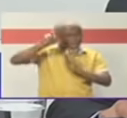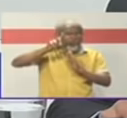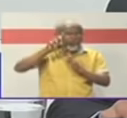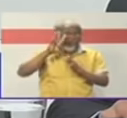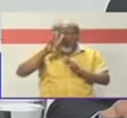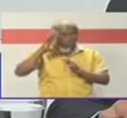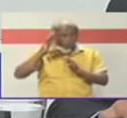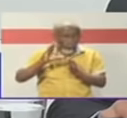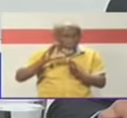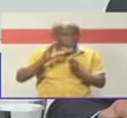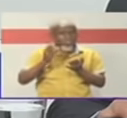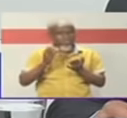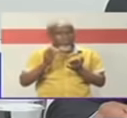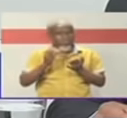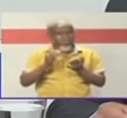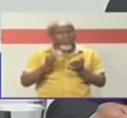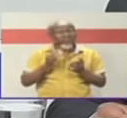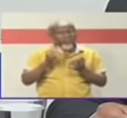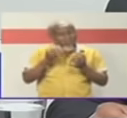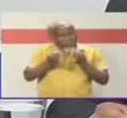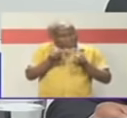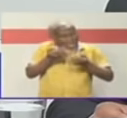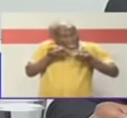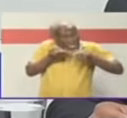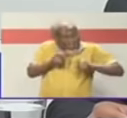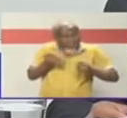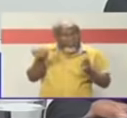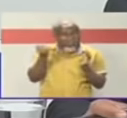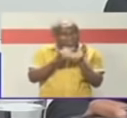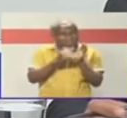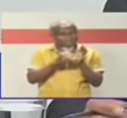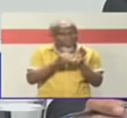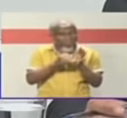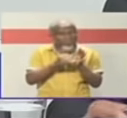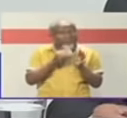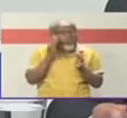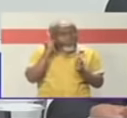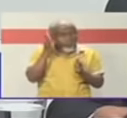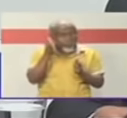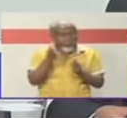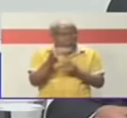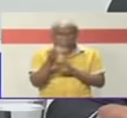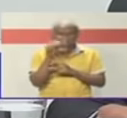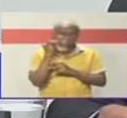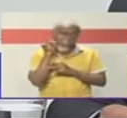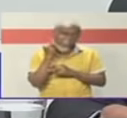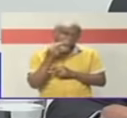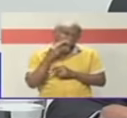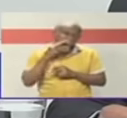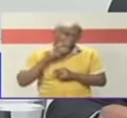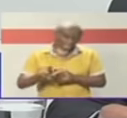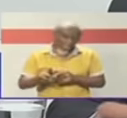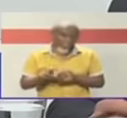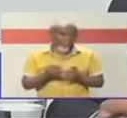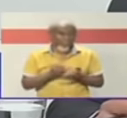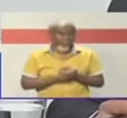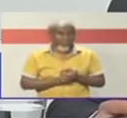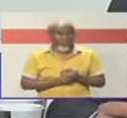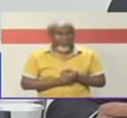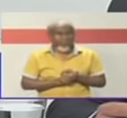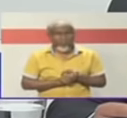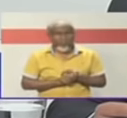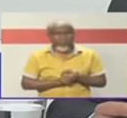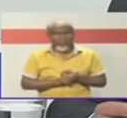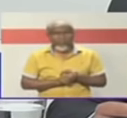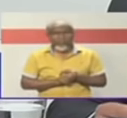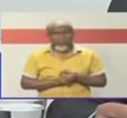then we're in a bad place. We also have Dr. Osafo Fraser, County Medical Officer of